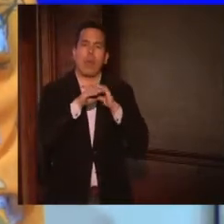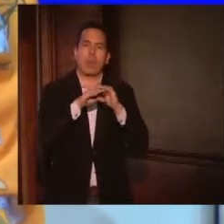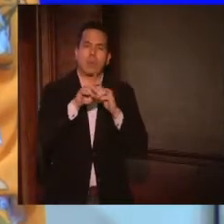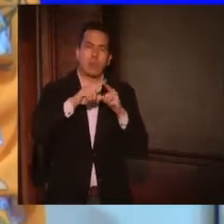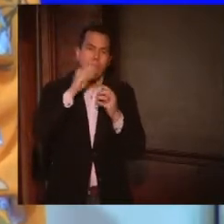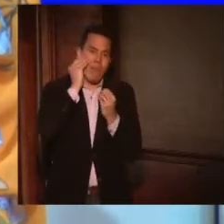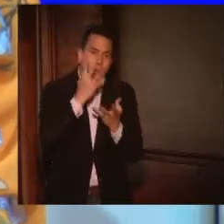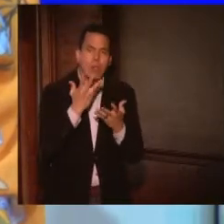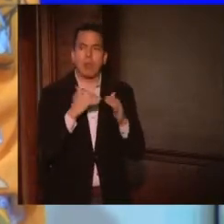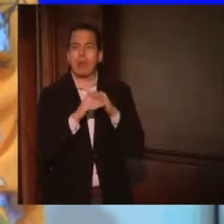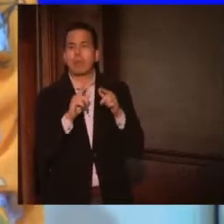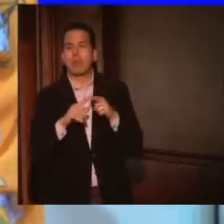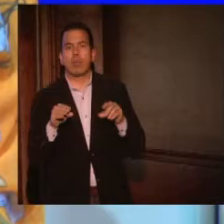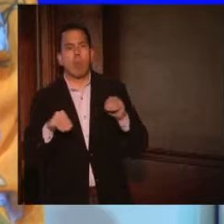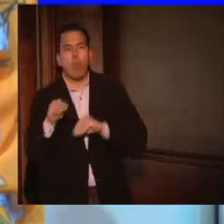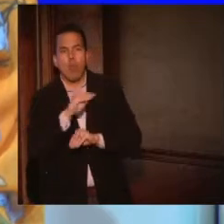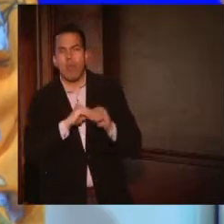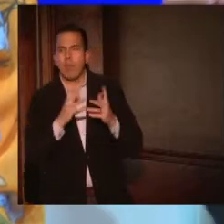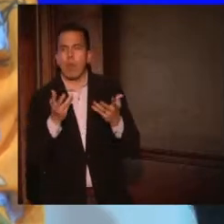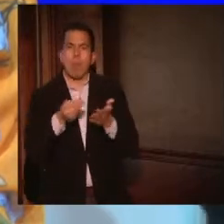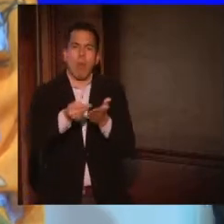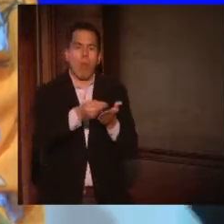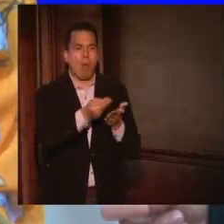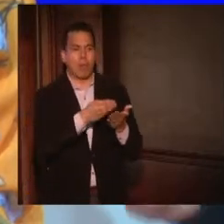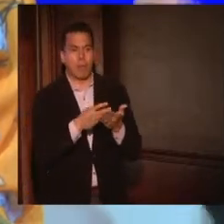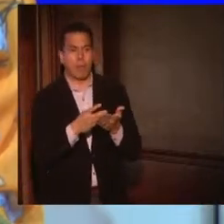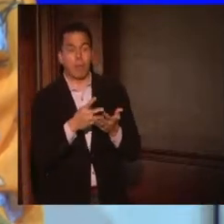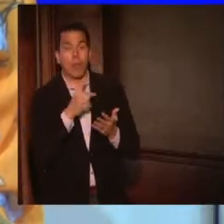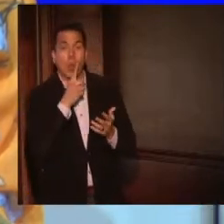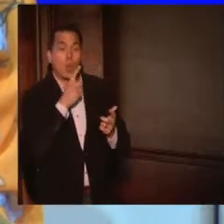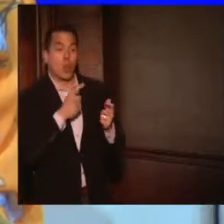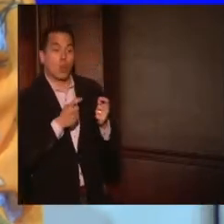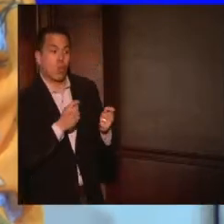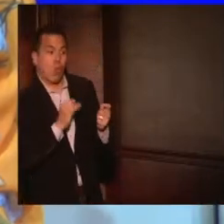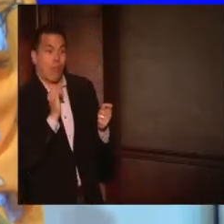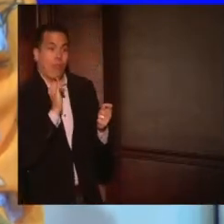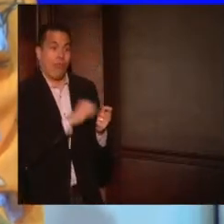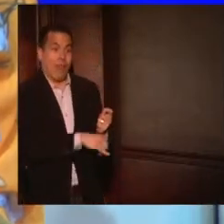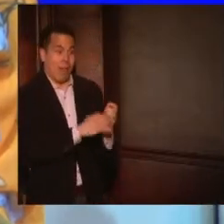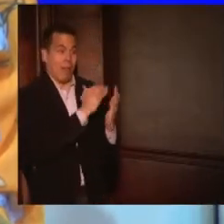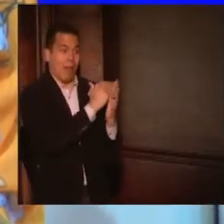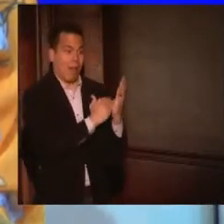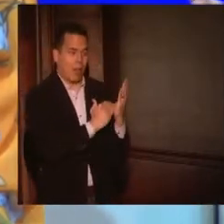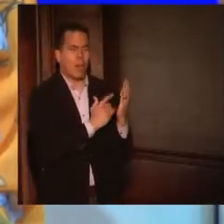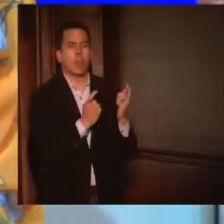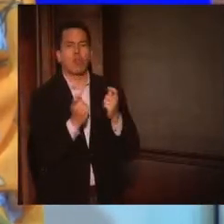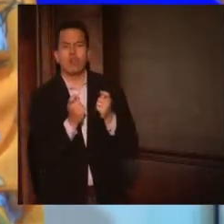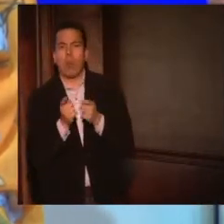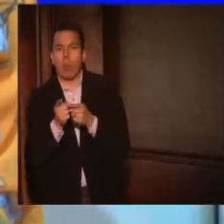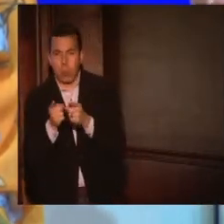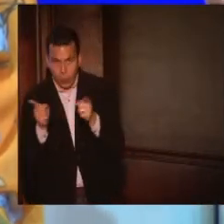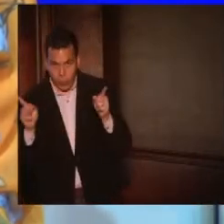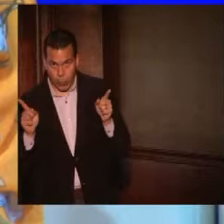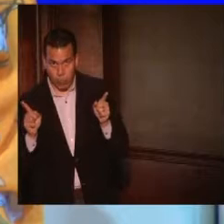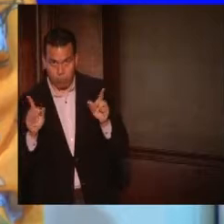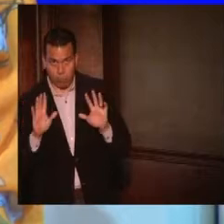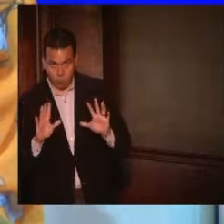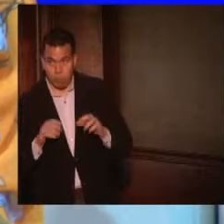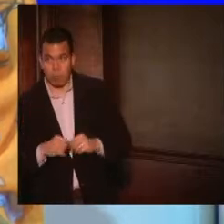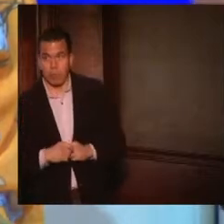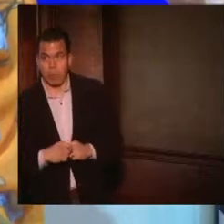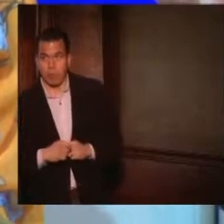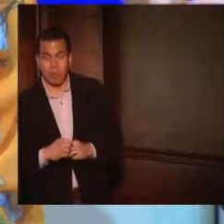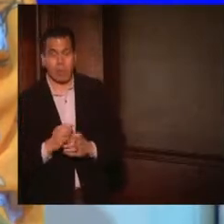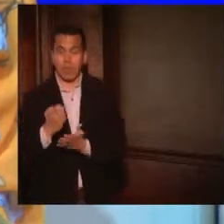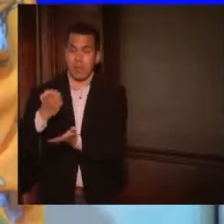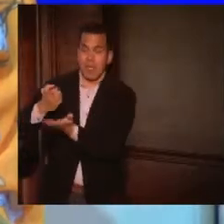access to movement, whatever it is. The people who control those ledgers control you. In the concept of the economy, it's bankers,